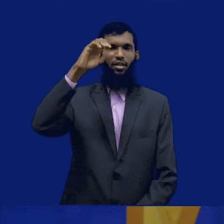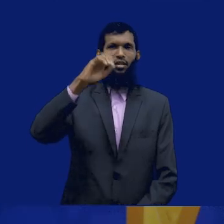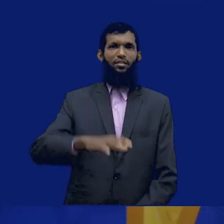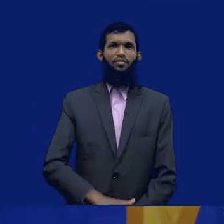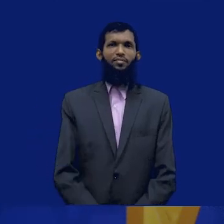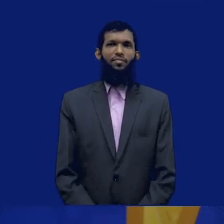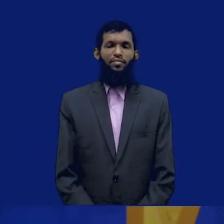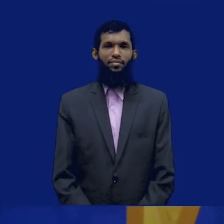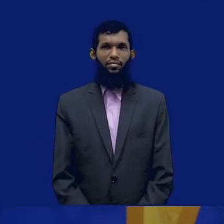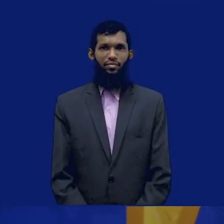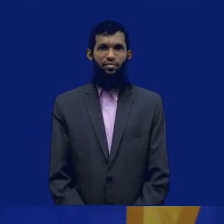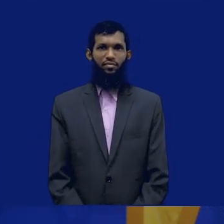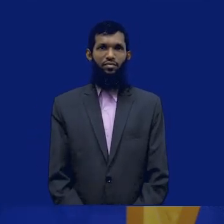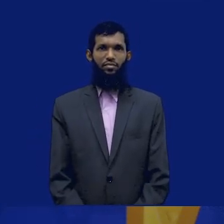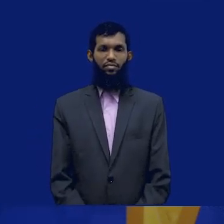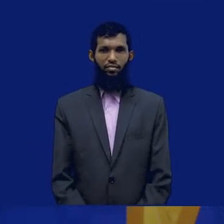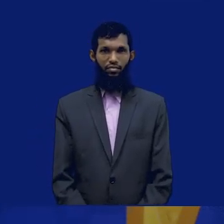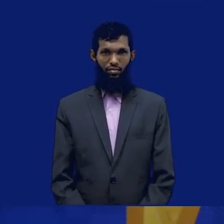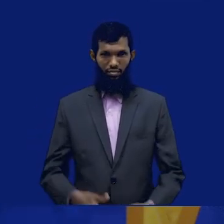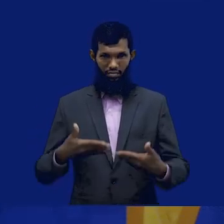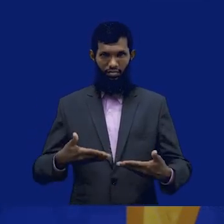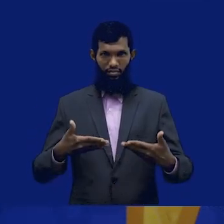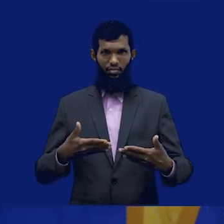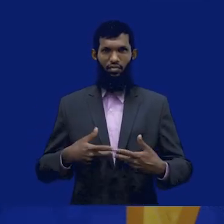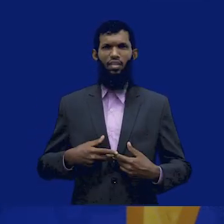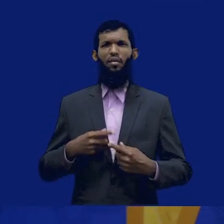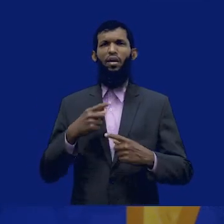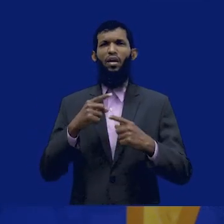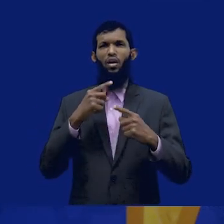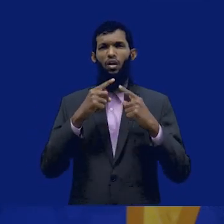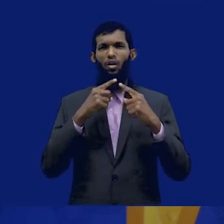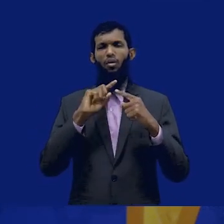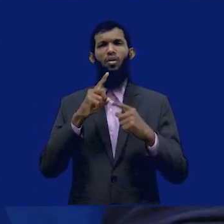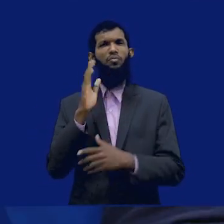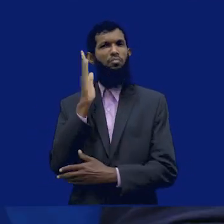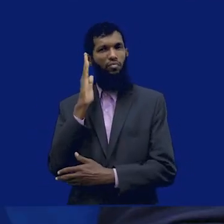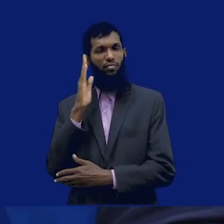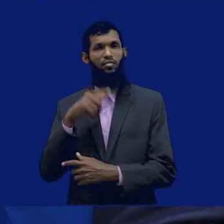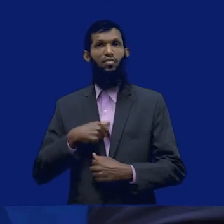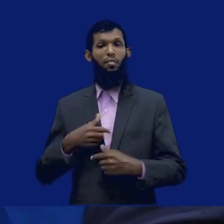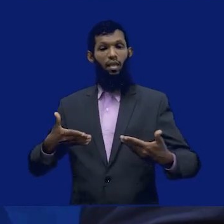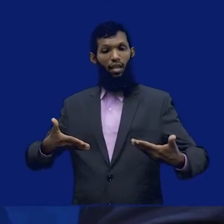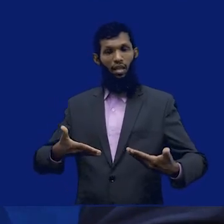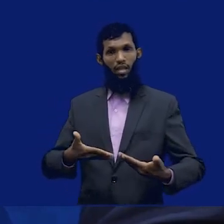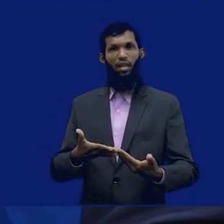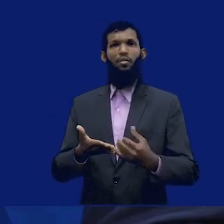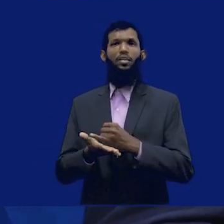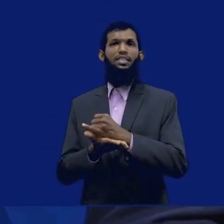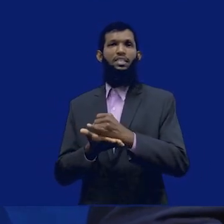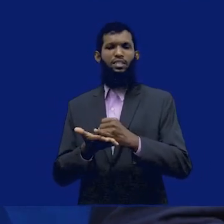brothers and sisters, today in this session we are going to talk about introductory topics about